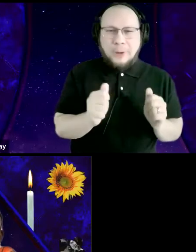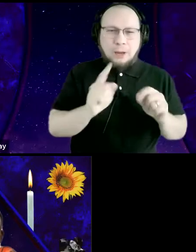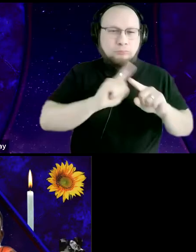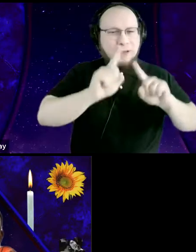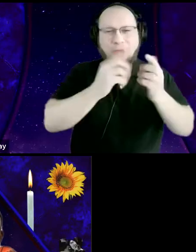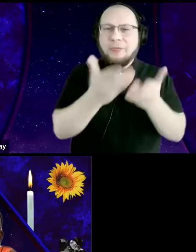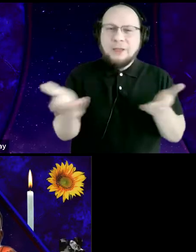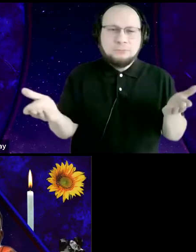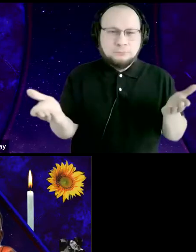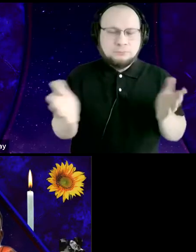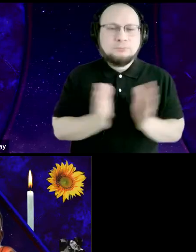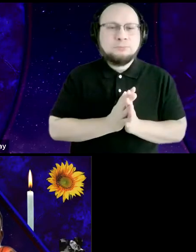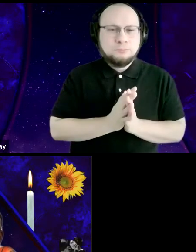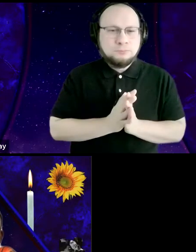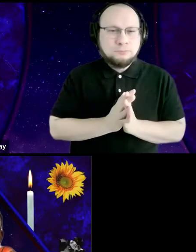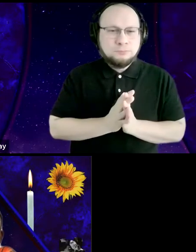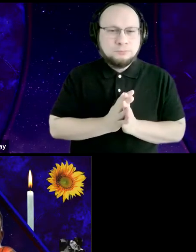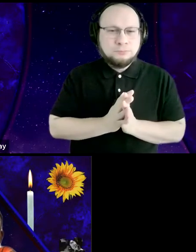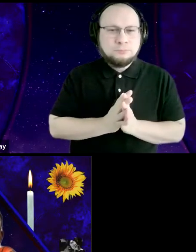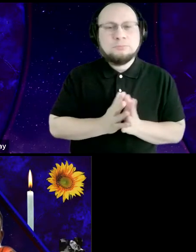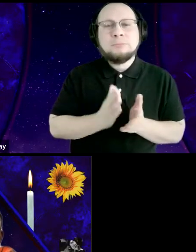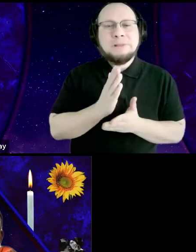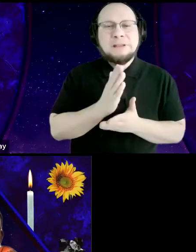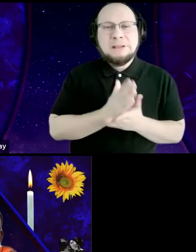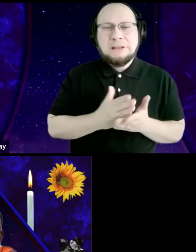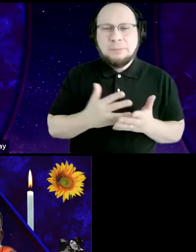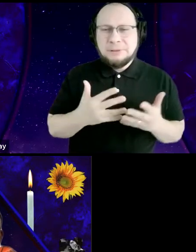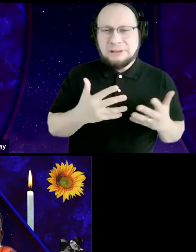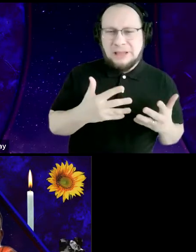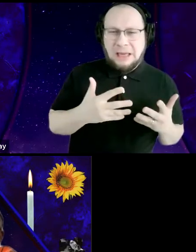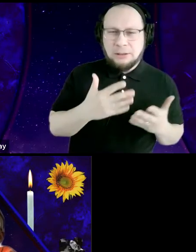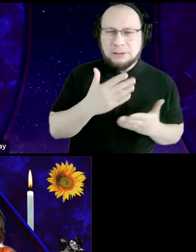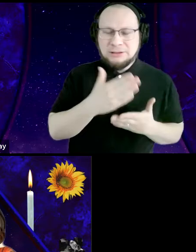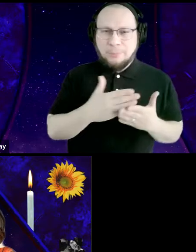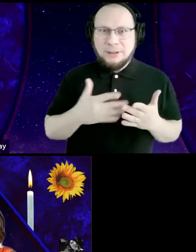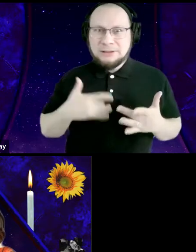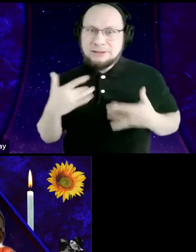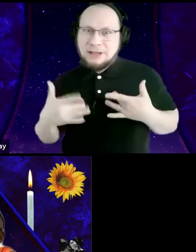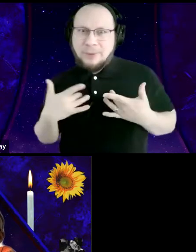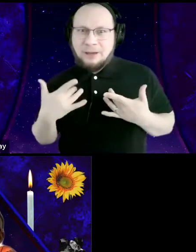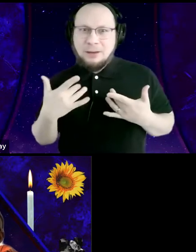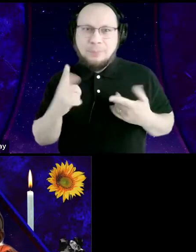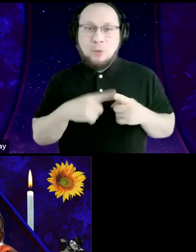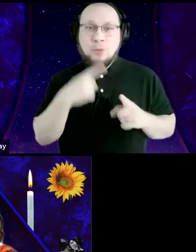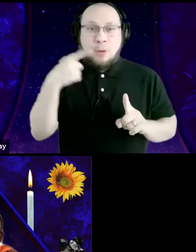things. There's an unease and an excitement in the not knowing